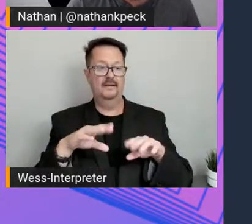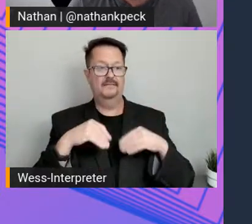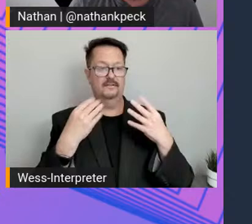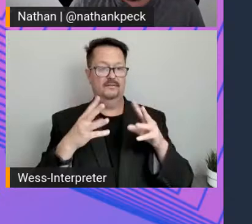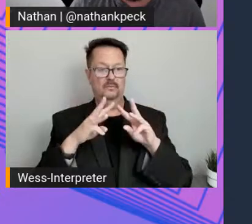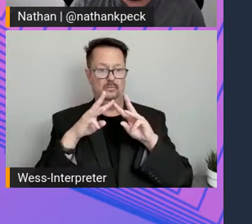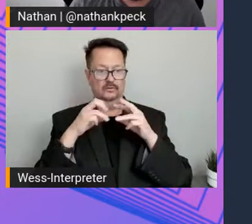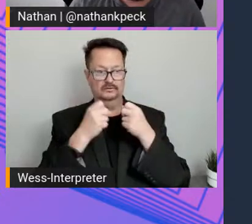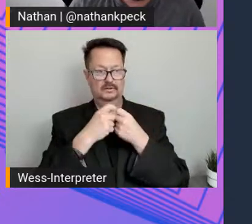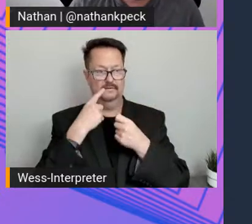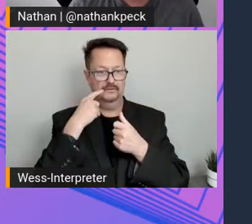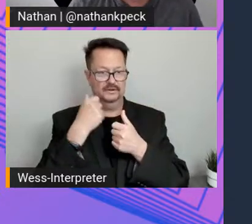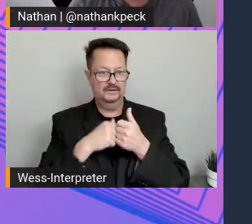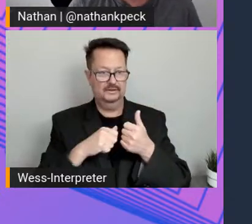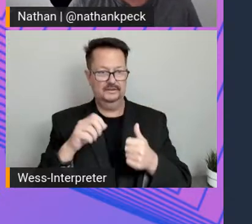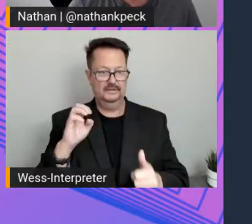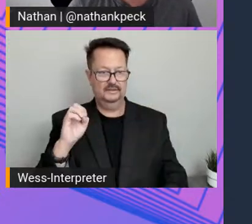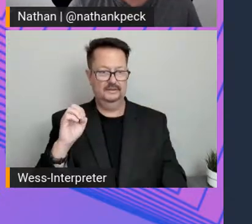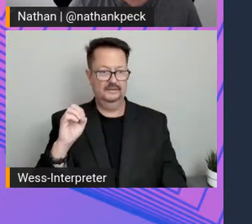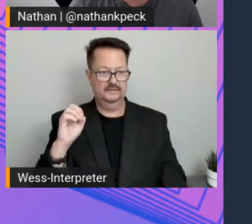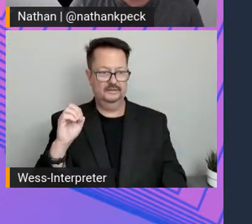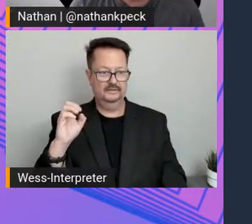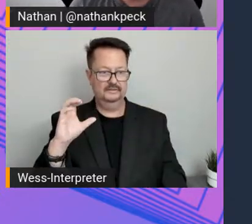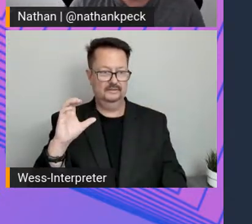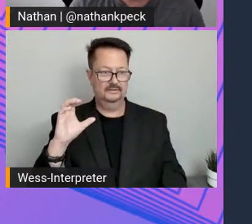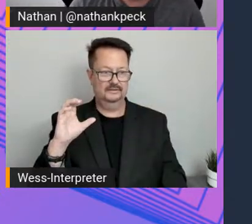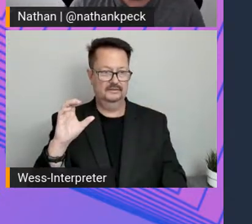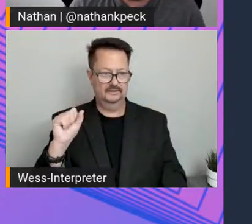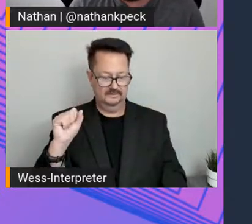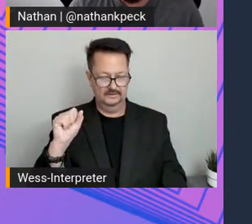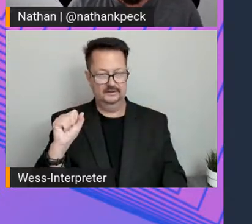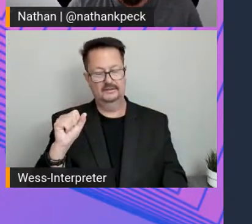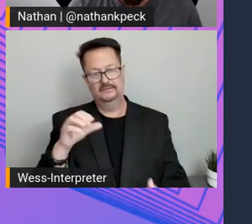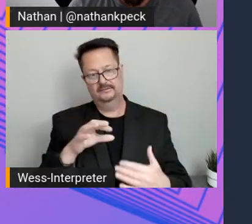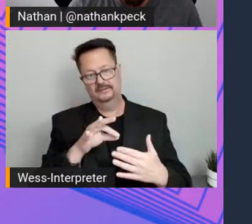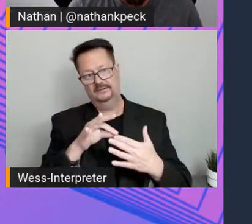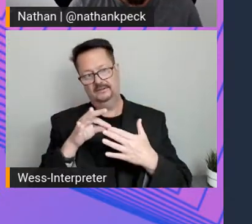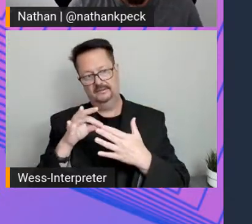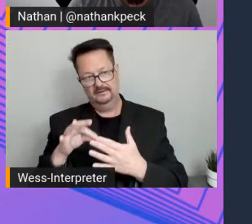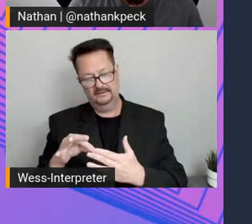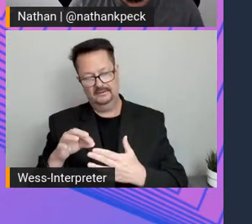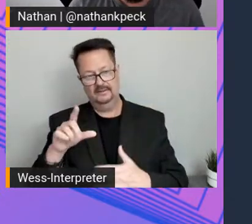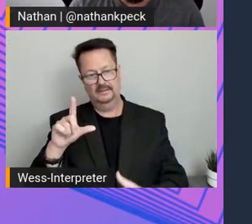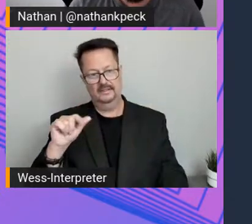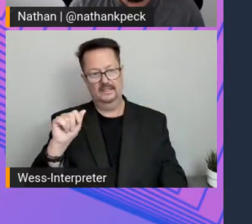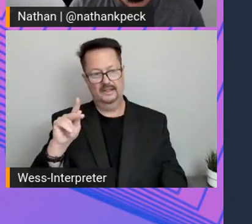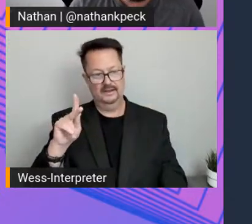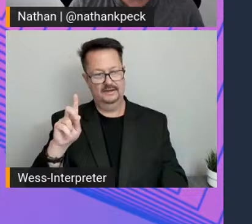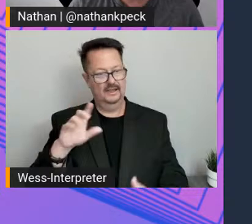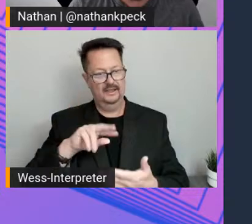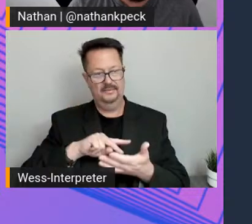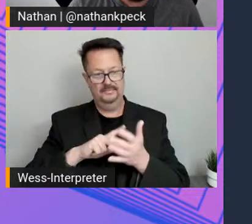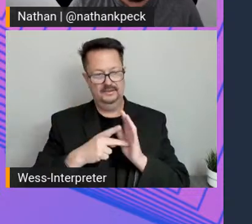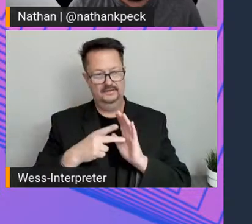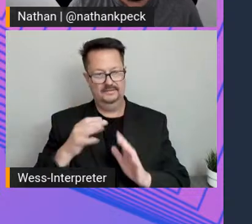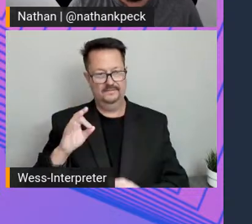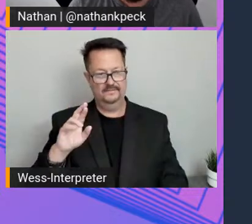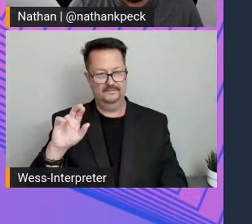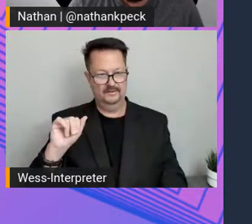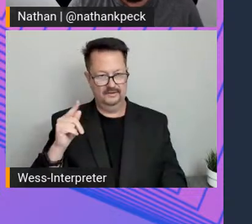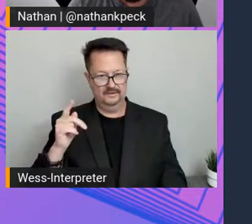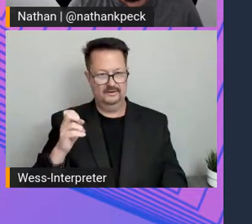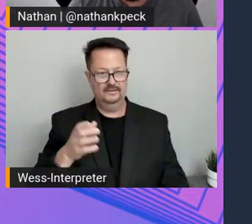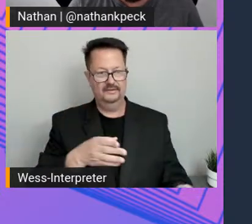each of them. So ECS, that'll guide you to using to using Fargate. AppRunner will guide you to using AppRunner,